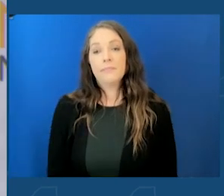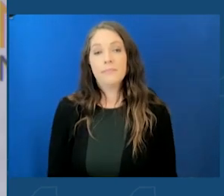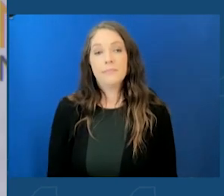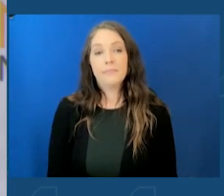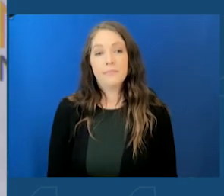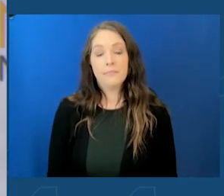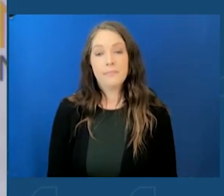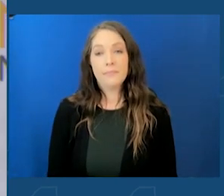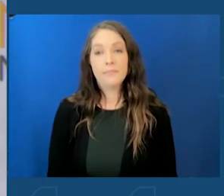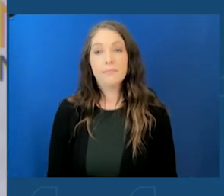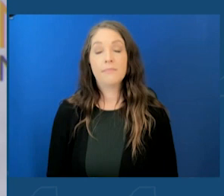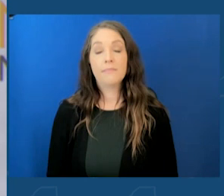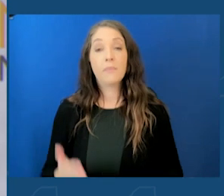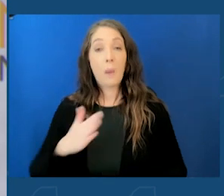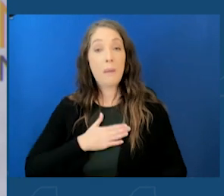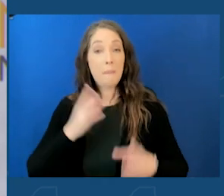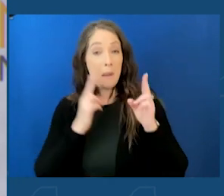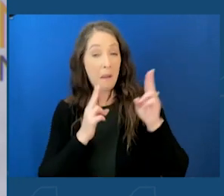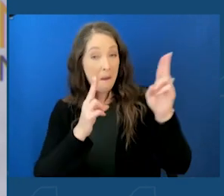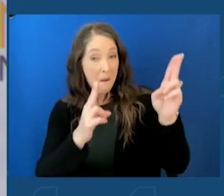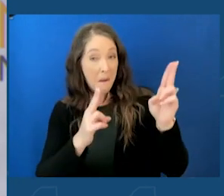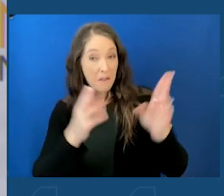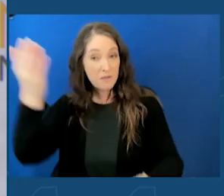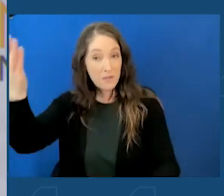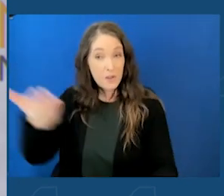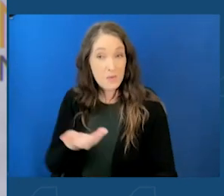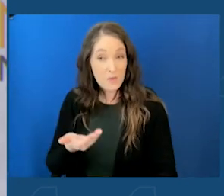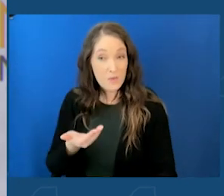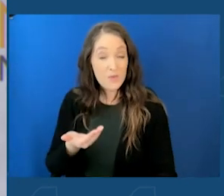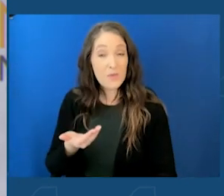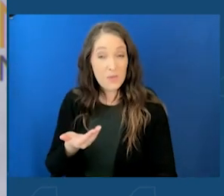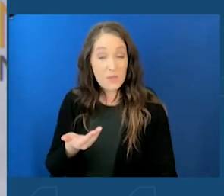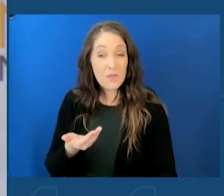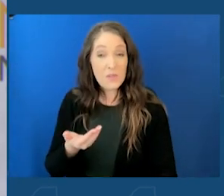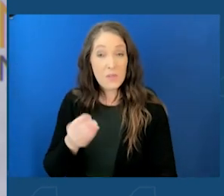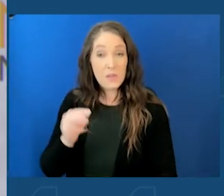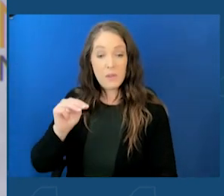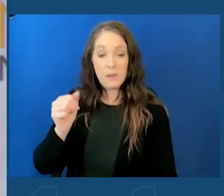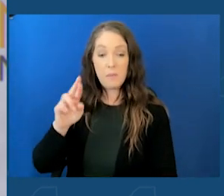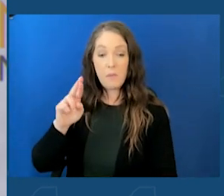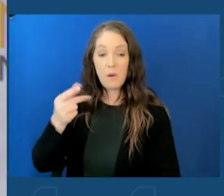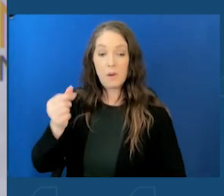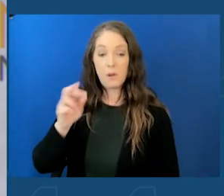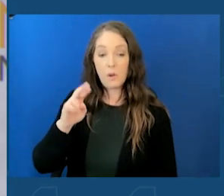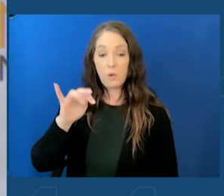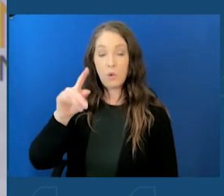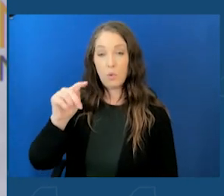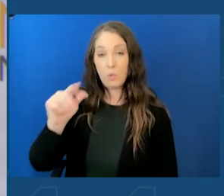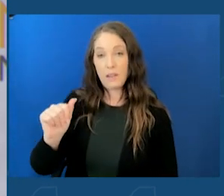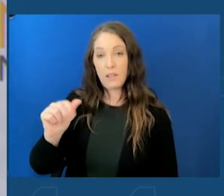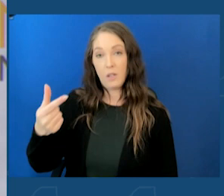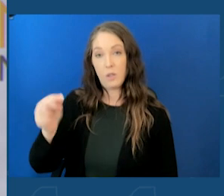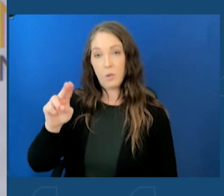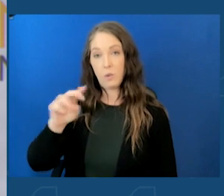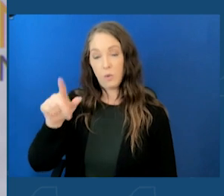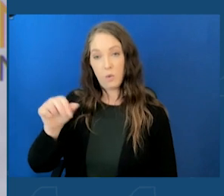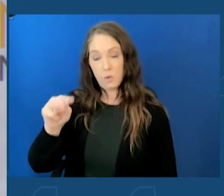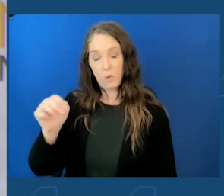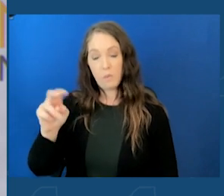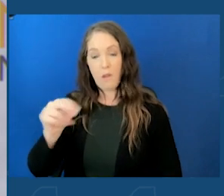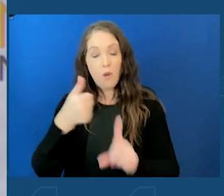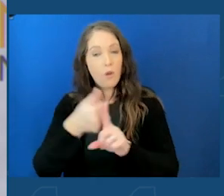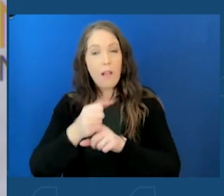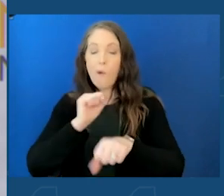So it's also my honor to introduce Margarita Guzman, who does the work every day and does it